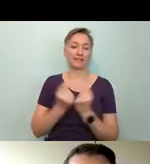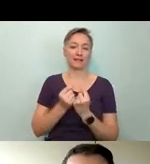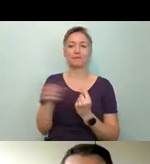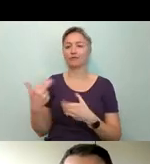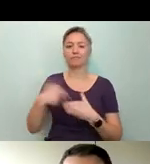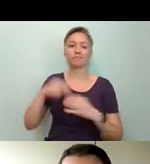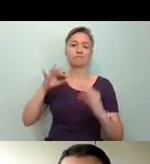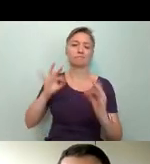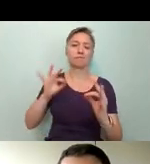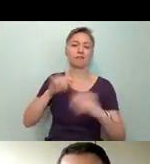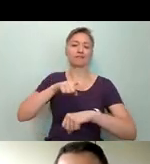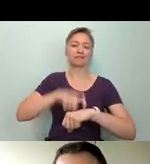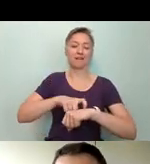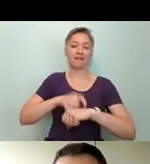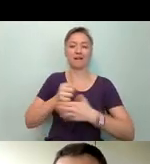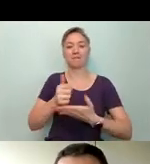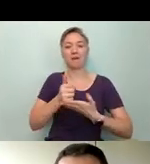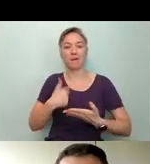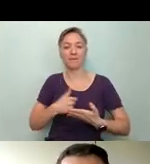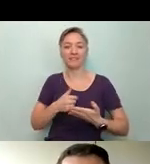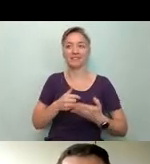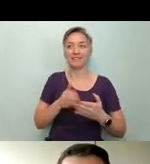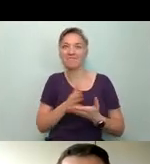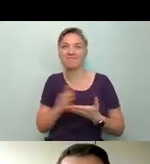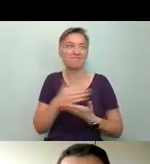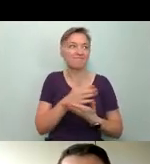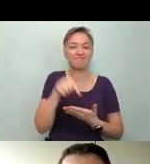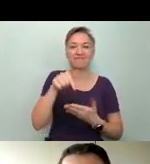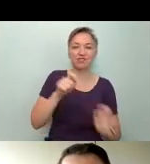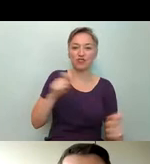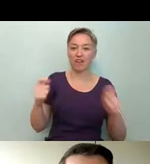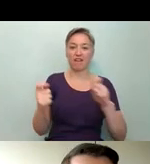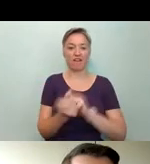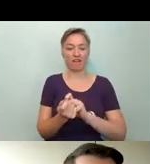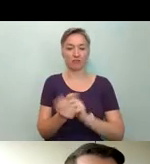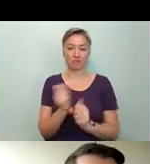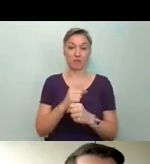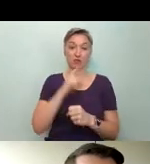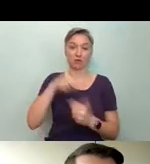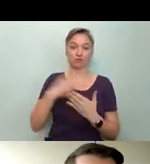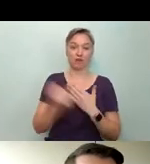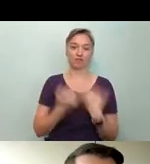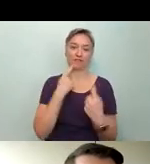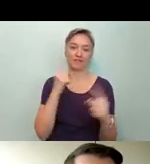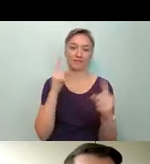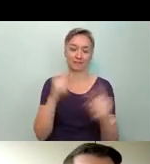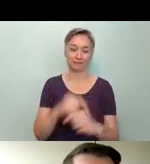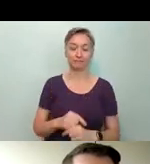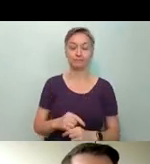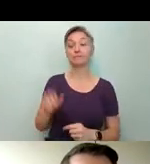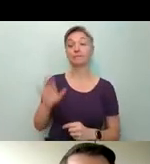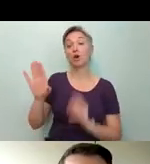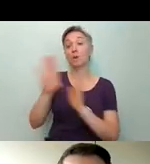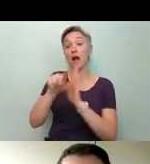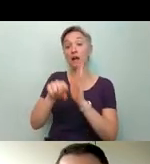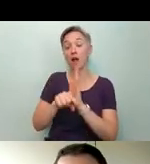us navigate this change and ensure that this project is a success. Sonia's background is pretty